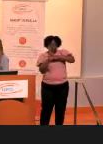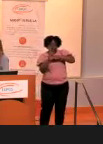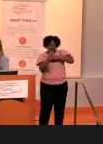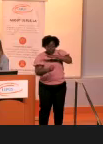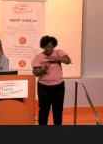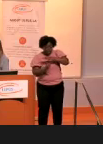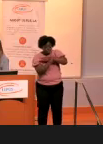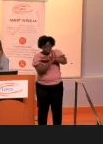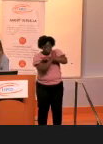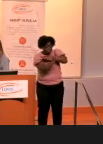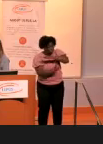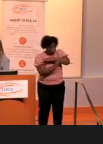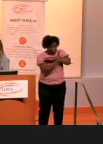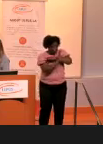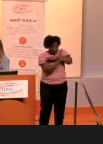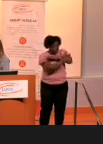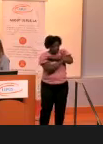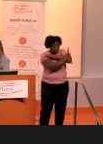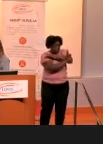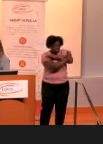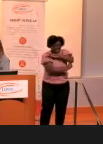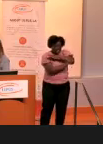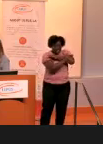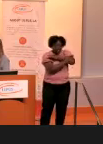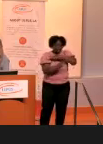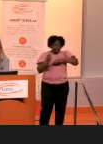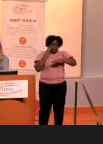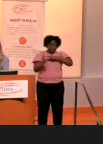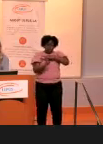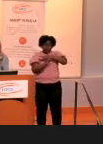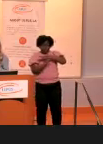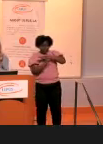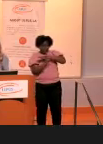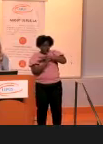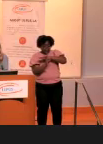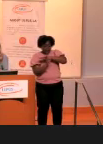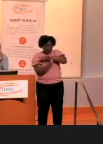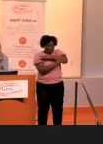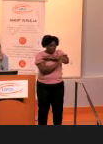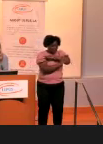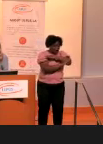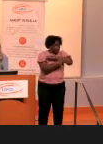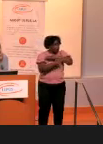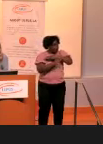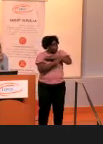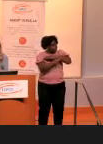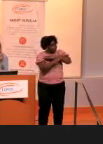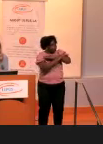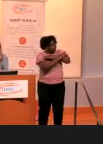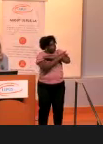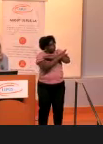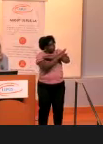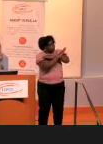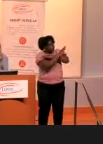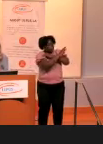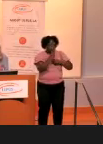you really saw the difference starting 2 years and later. So it's very important as we're looking at